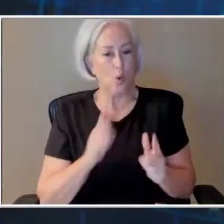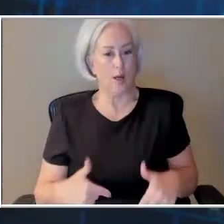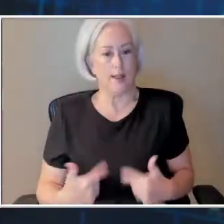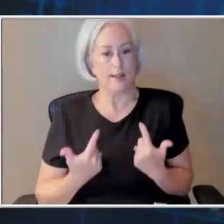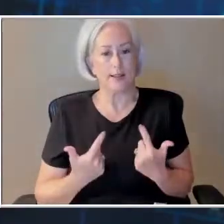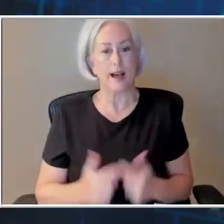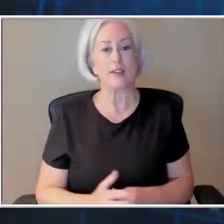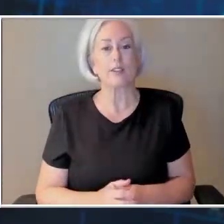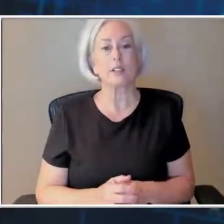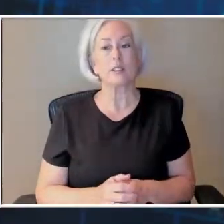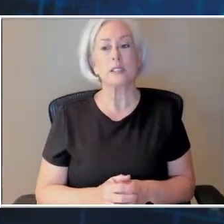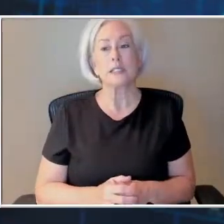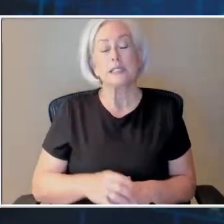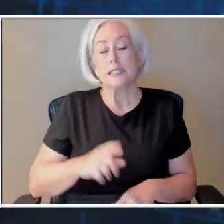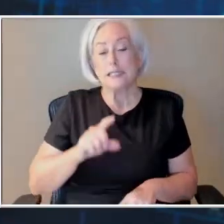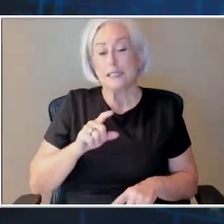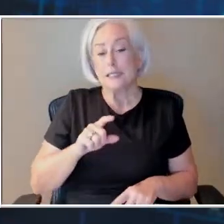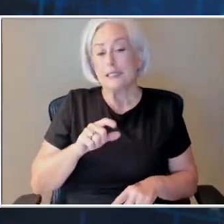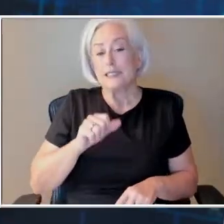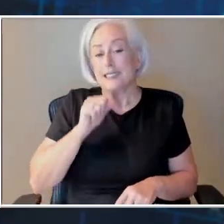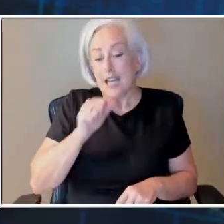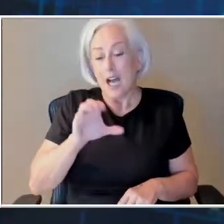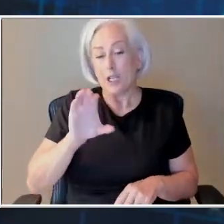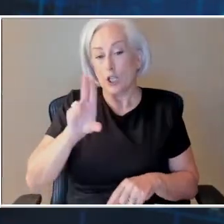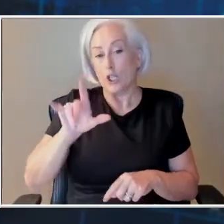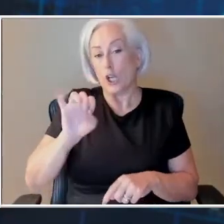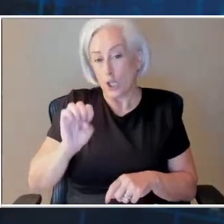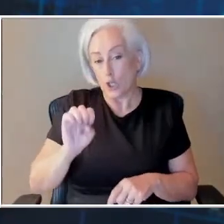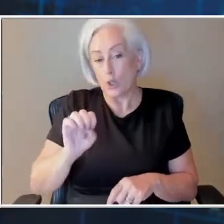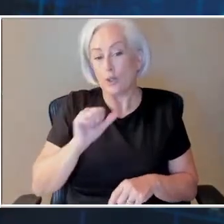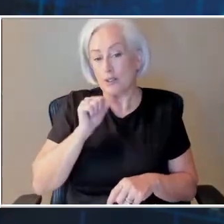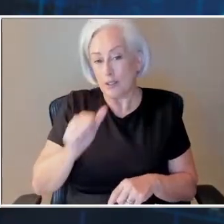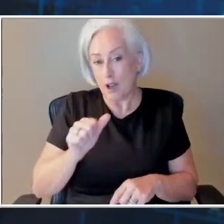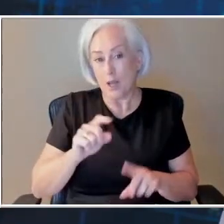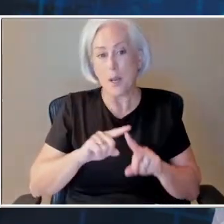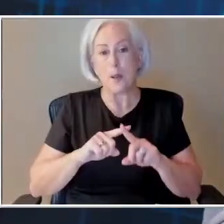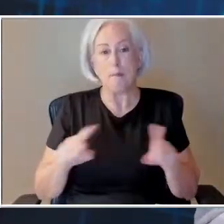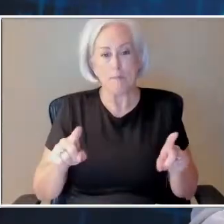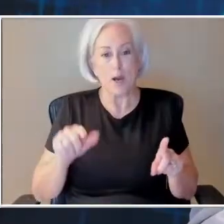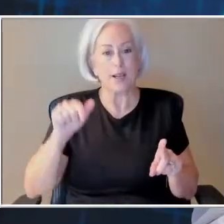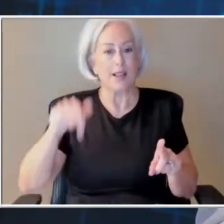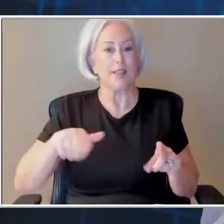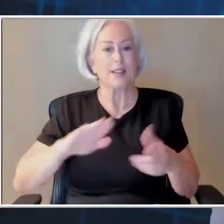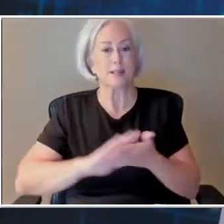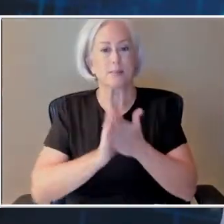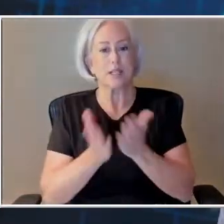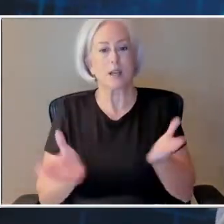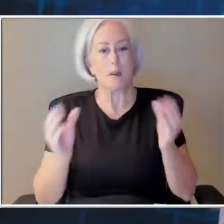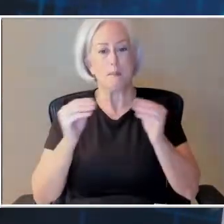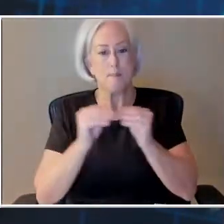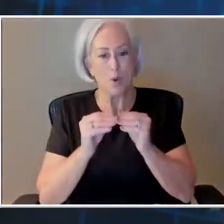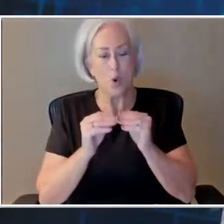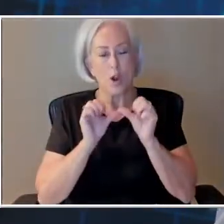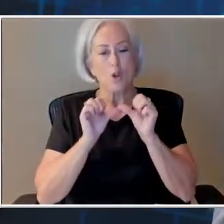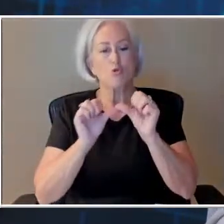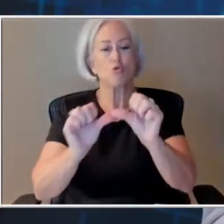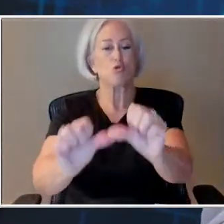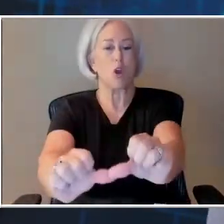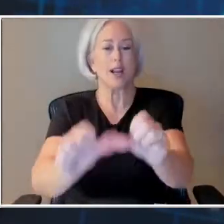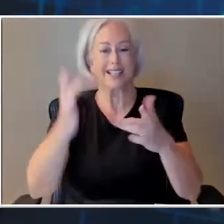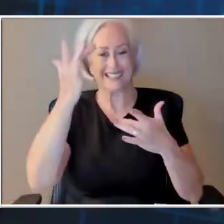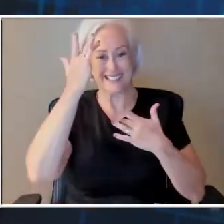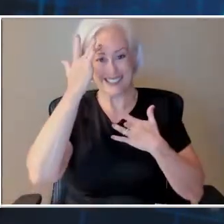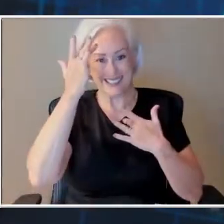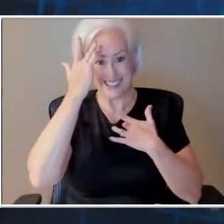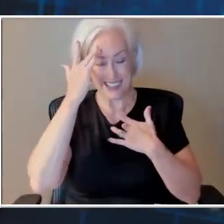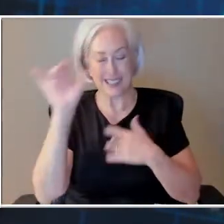not a curable, we are talking about a disease that is becoming like diabetes and hypertension, a chronic disease. You can live with it and you can